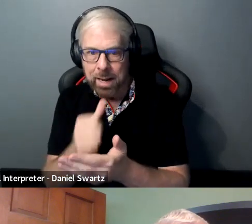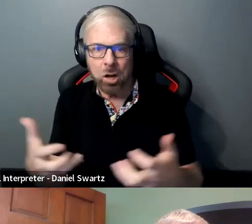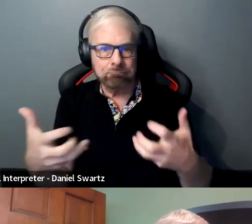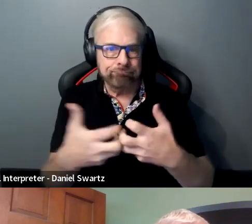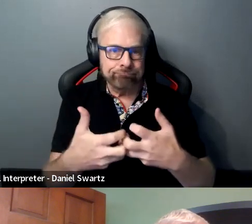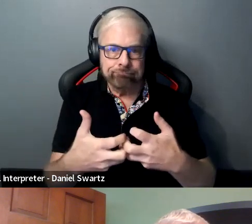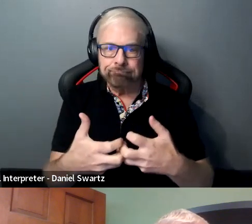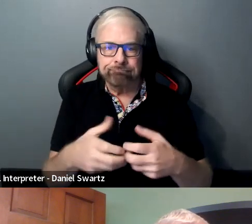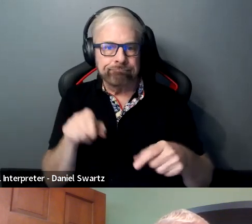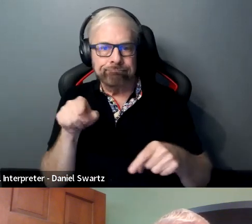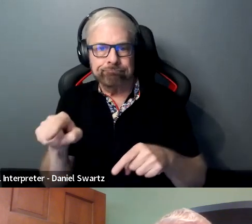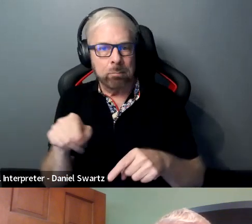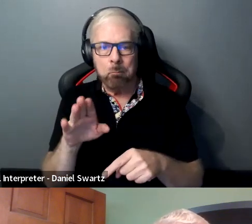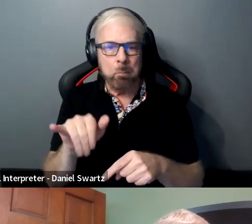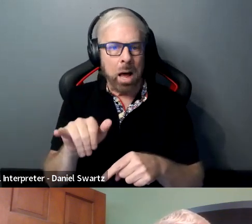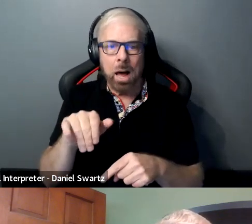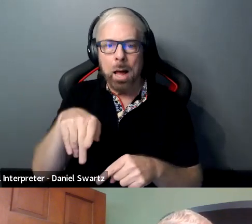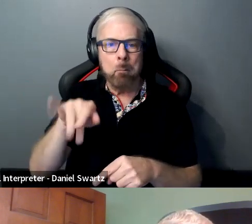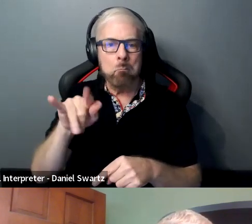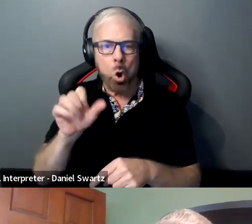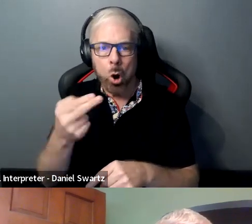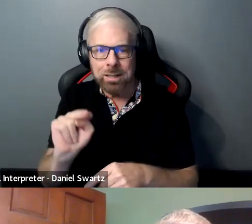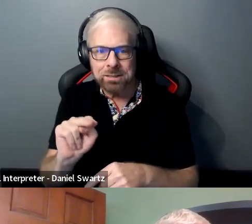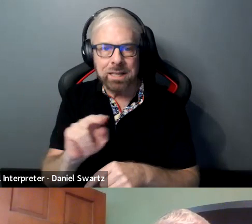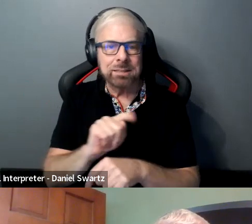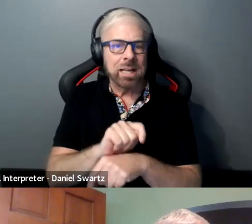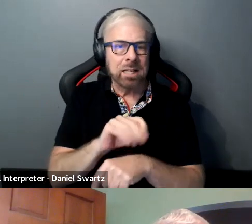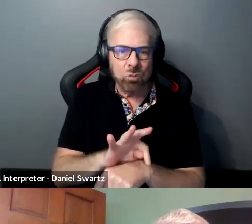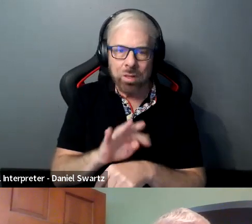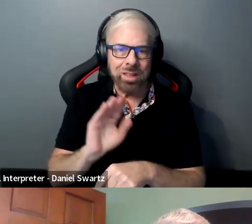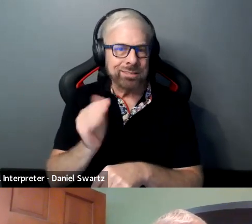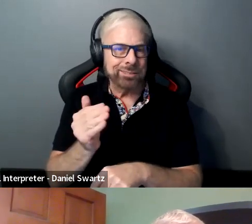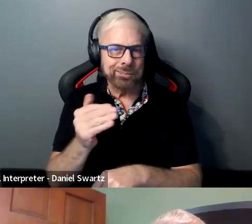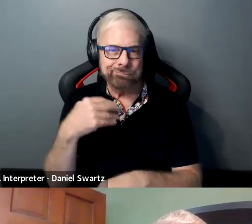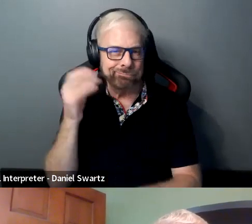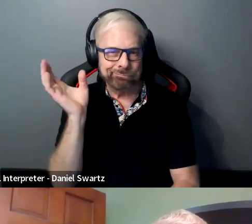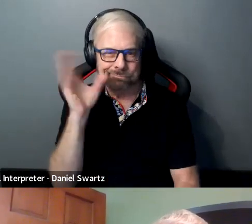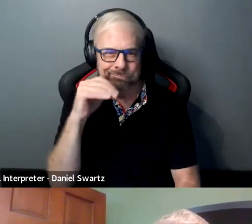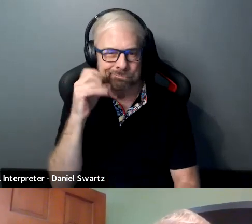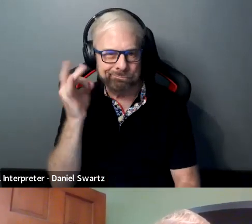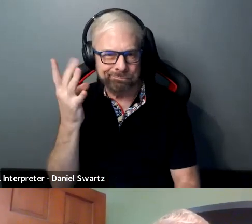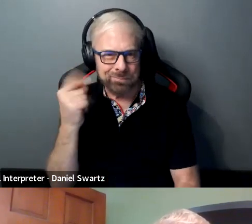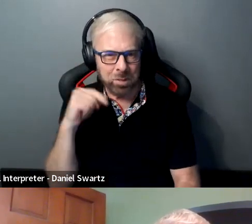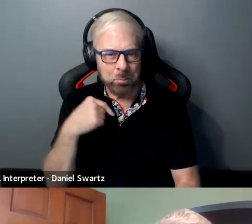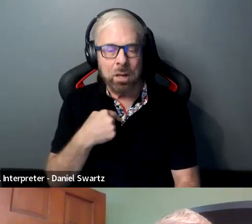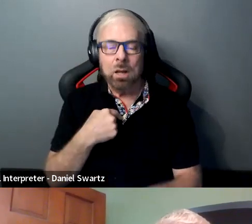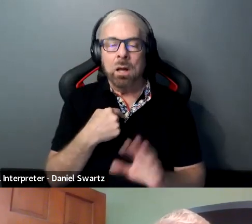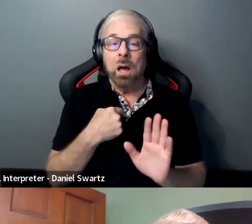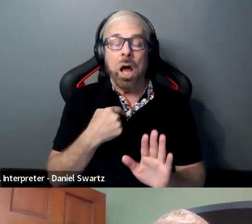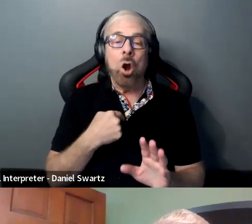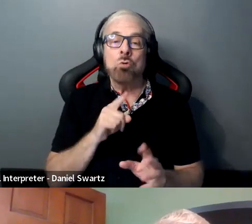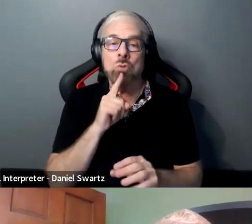bipartisan task force seems kind of ludicrous to me. So I really want